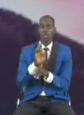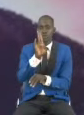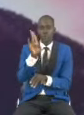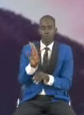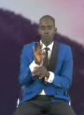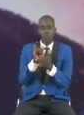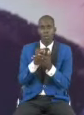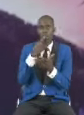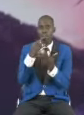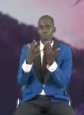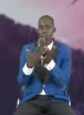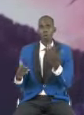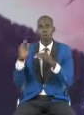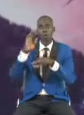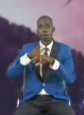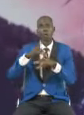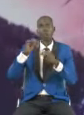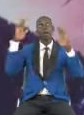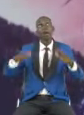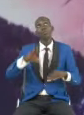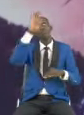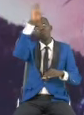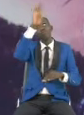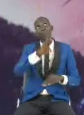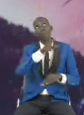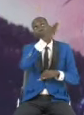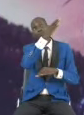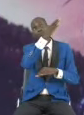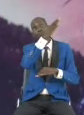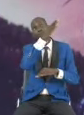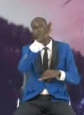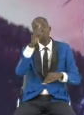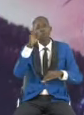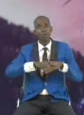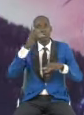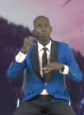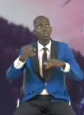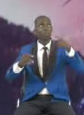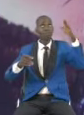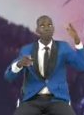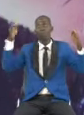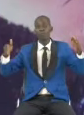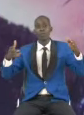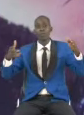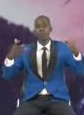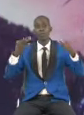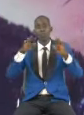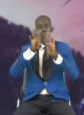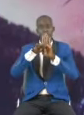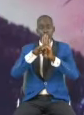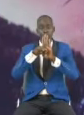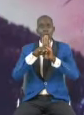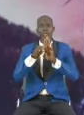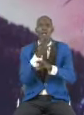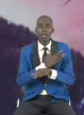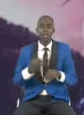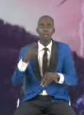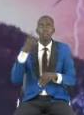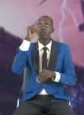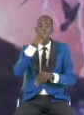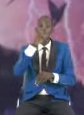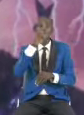lintels of their houses, upon the side post of the door. Then the Lord said, the